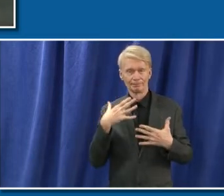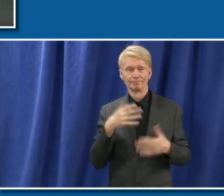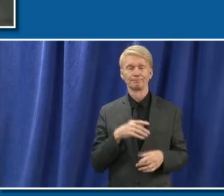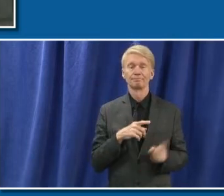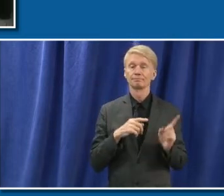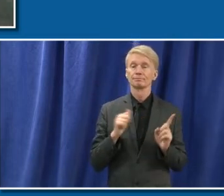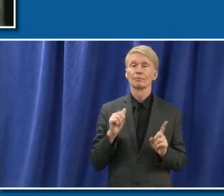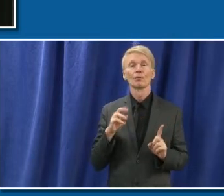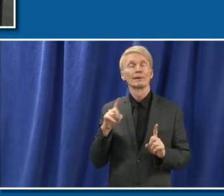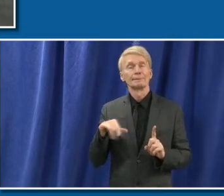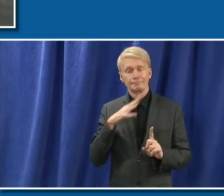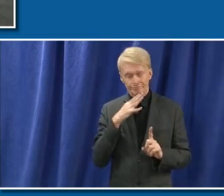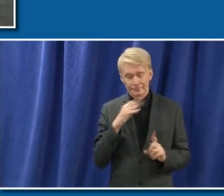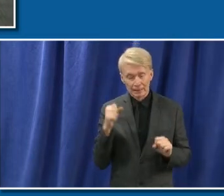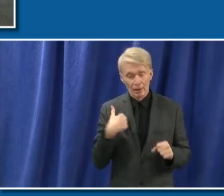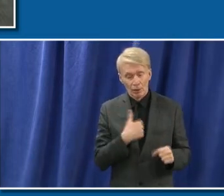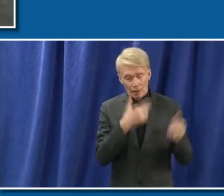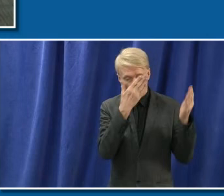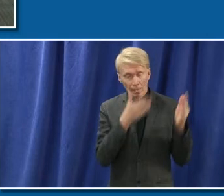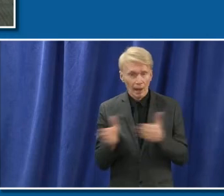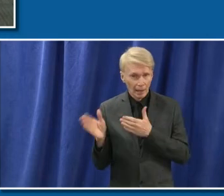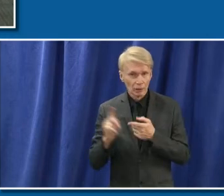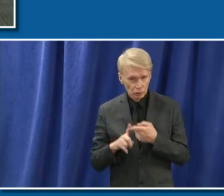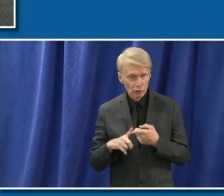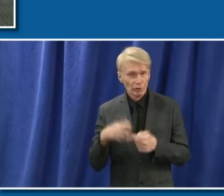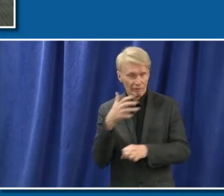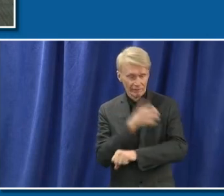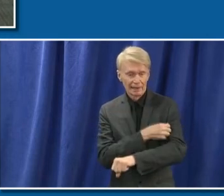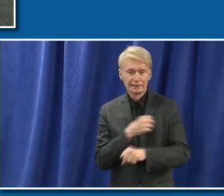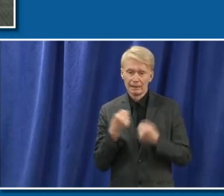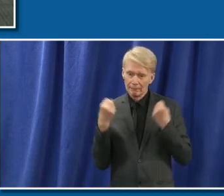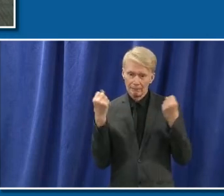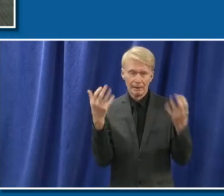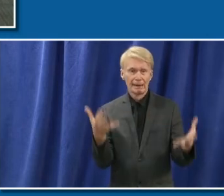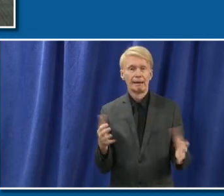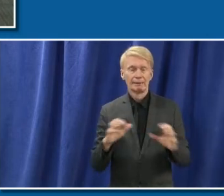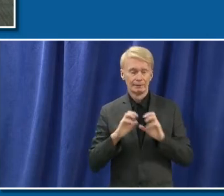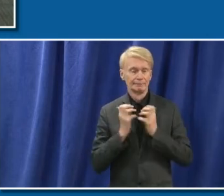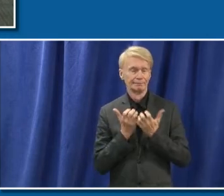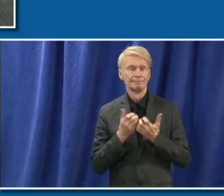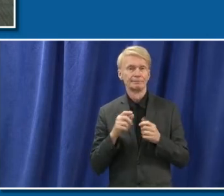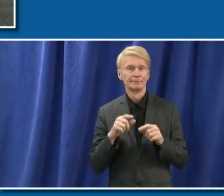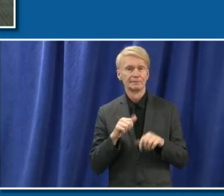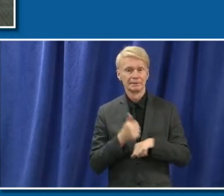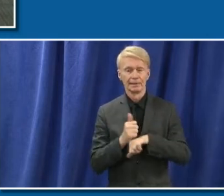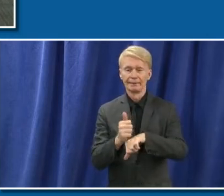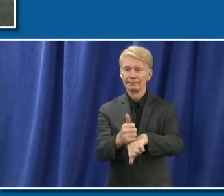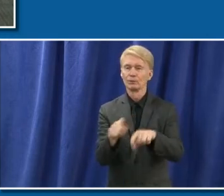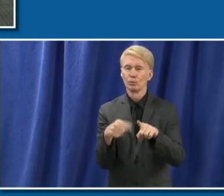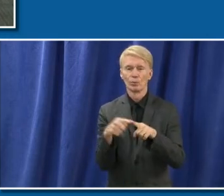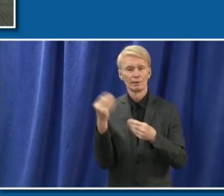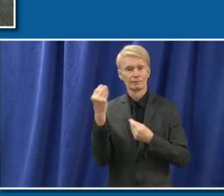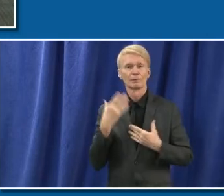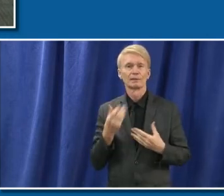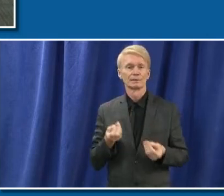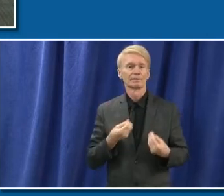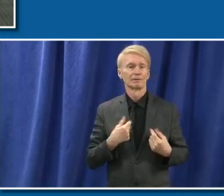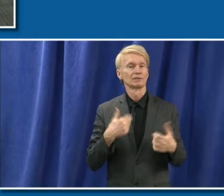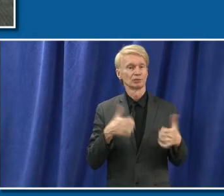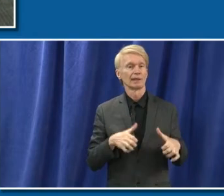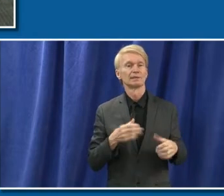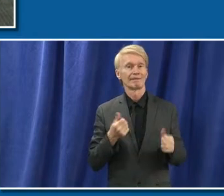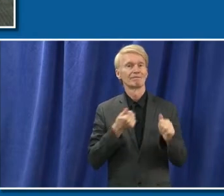are very much planning to vaccinate in those other congregate settings just as soon as we're able to. We've seen a lot